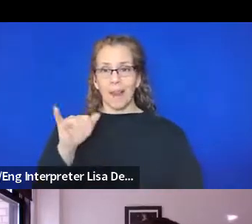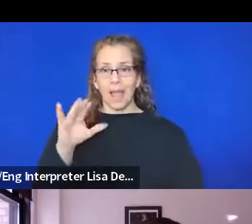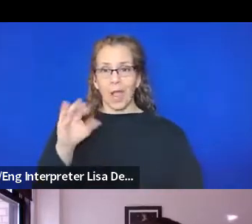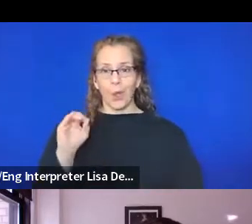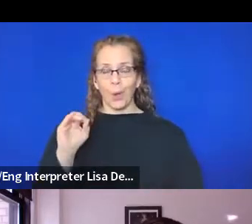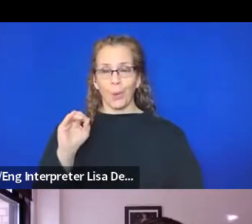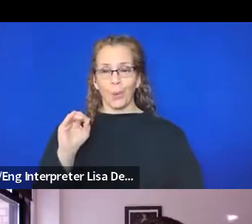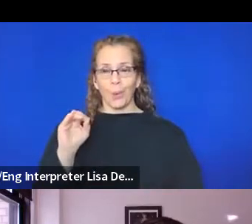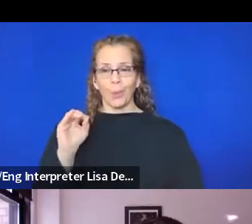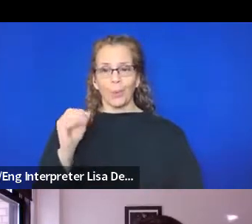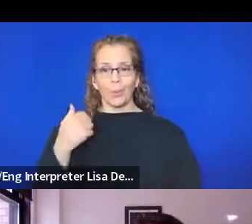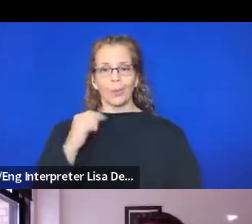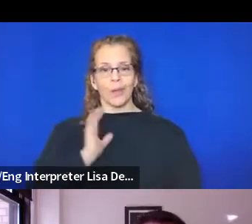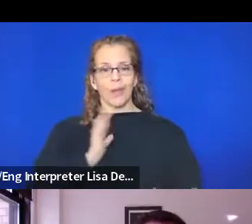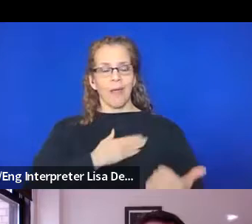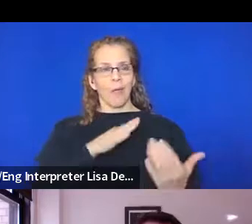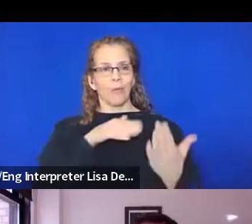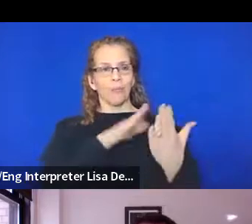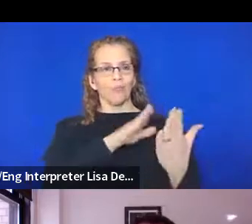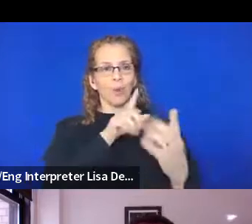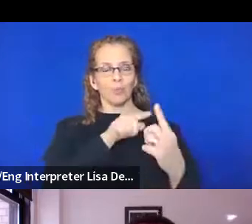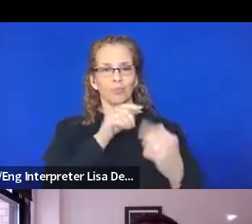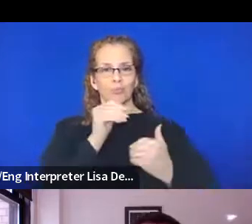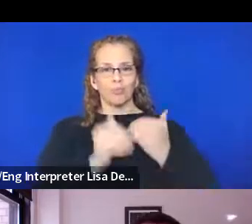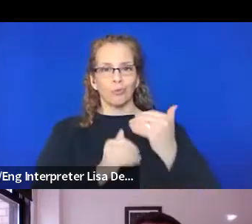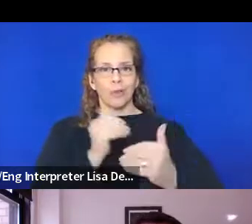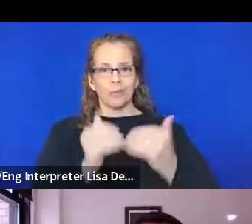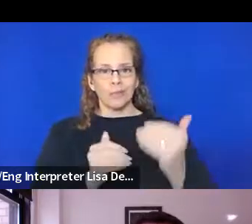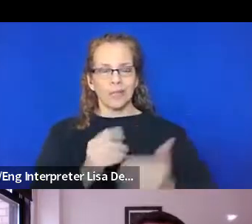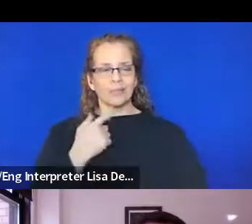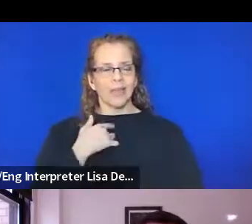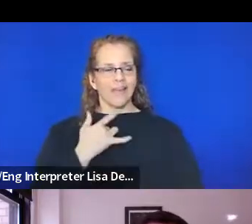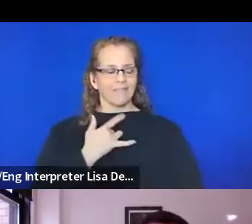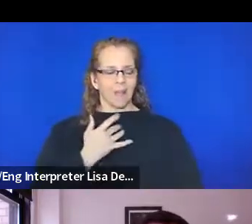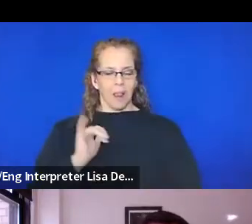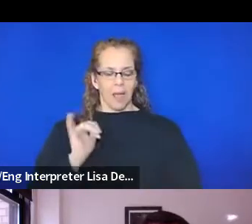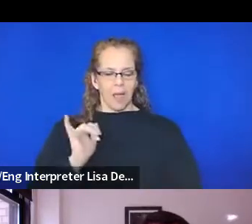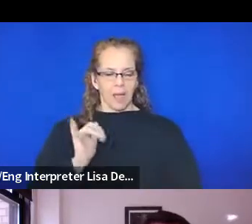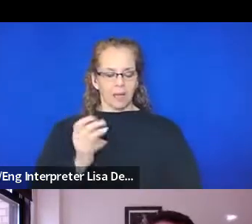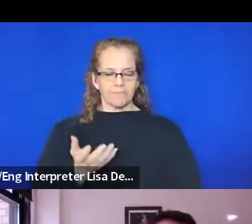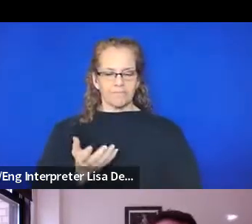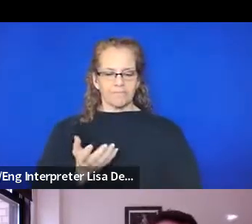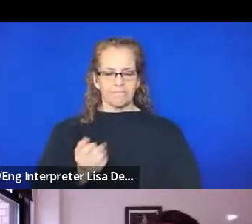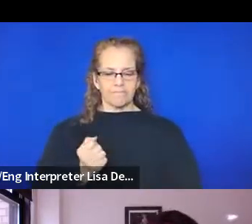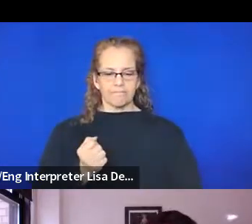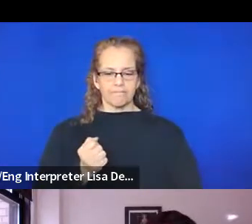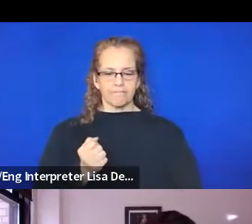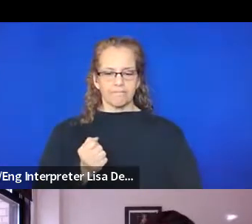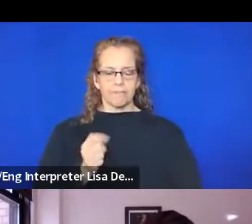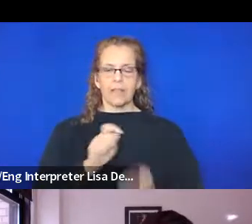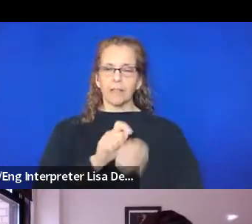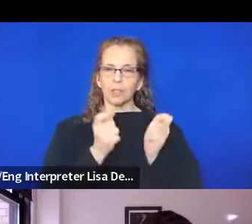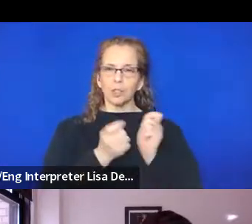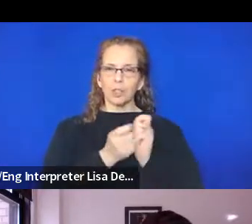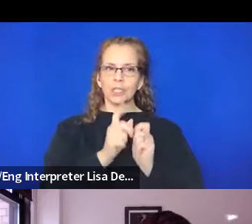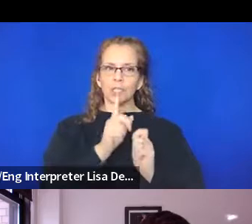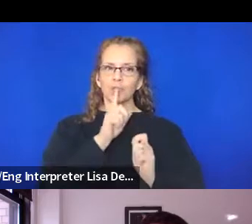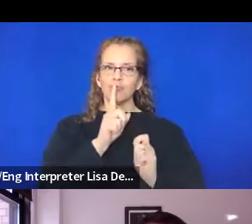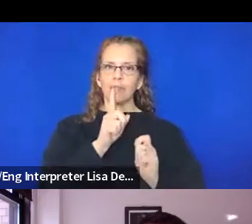process. So I feel like these changes have just enhanced the